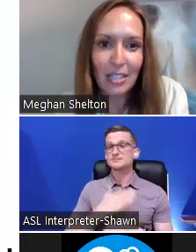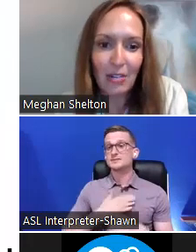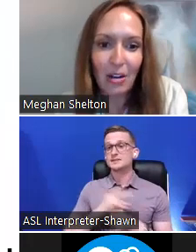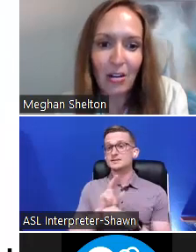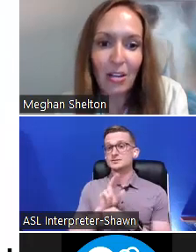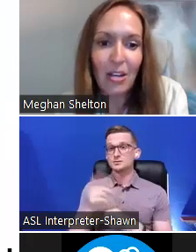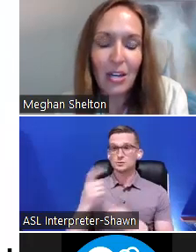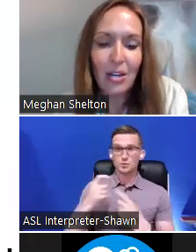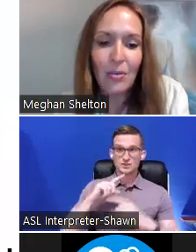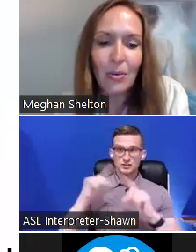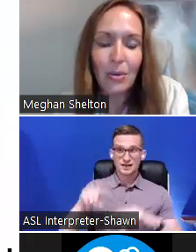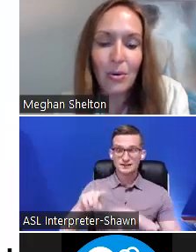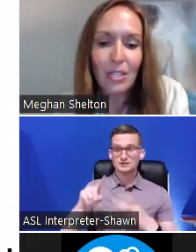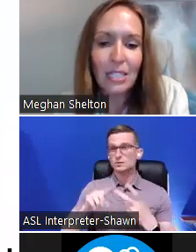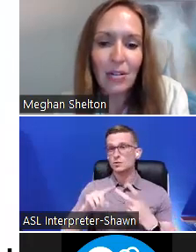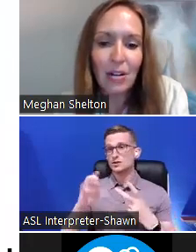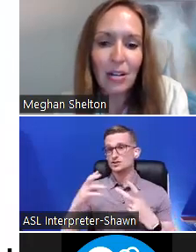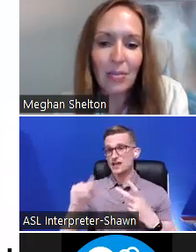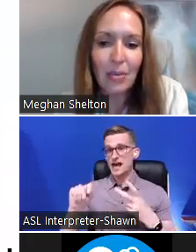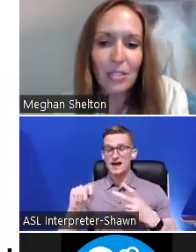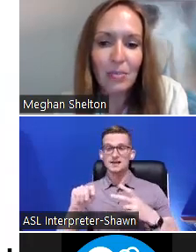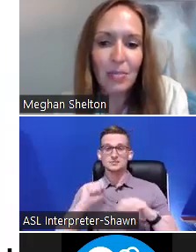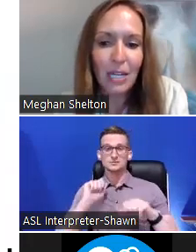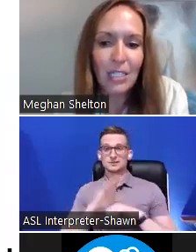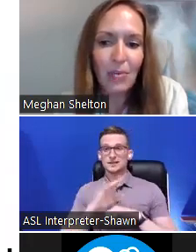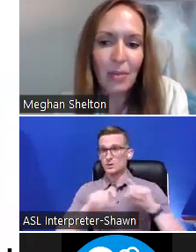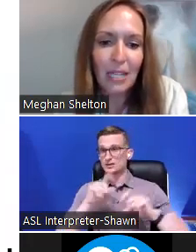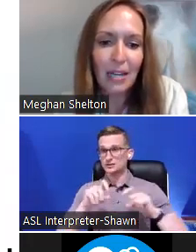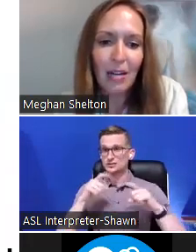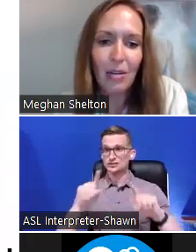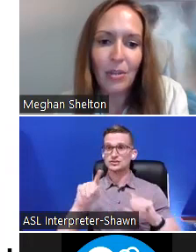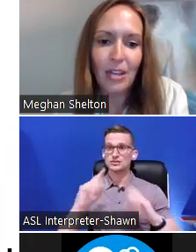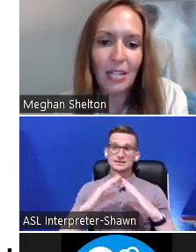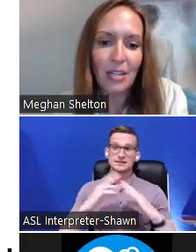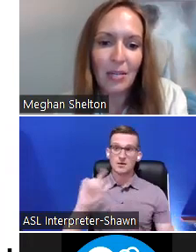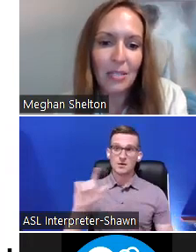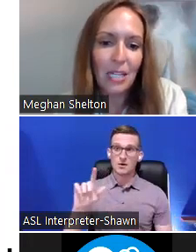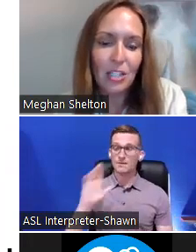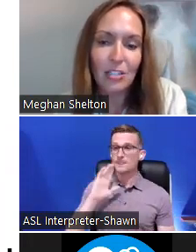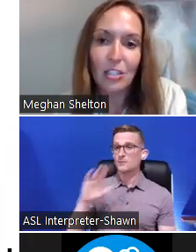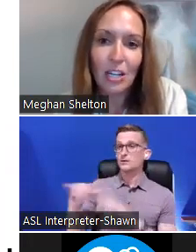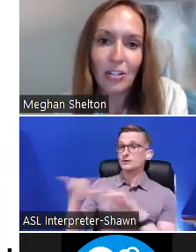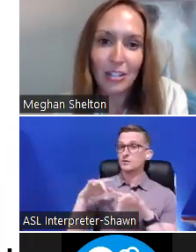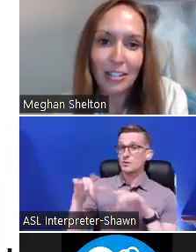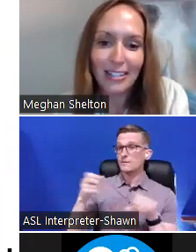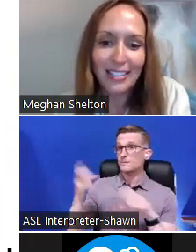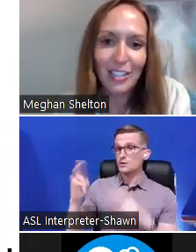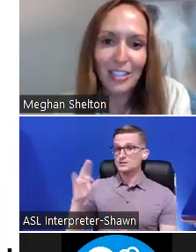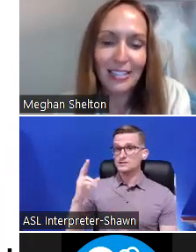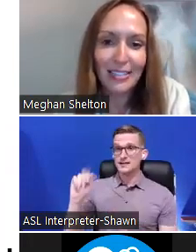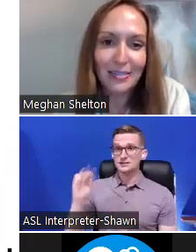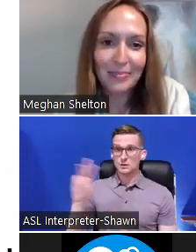during the town hall. We will record the town hall and post them on the BHA website, along with any documentation shared during